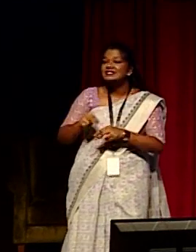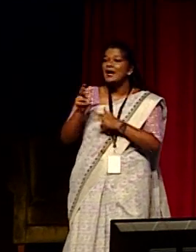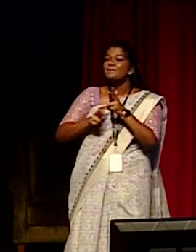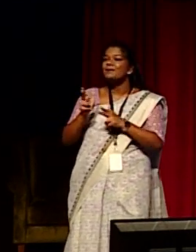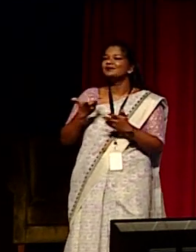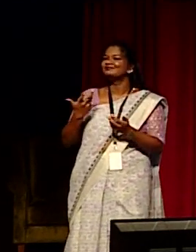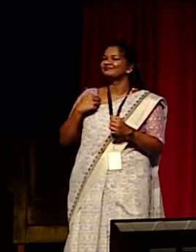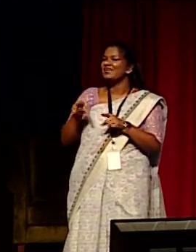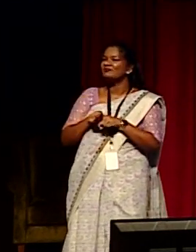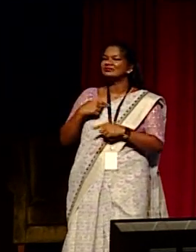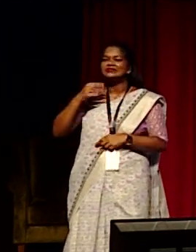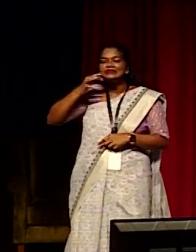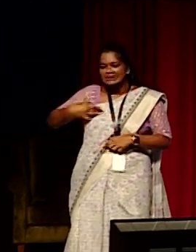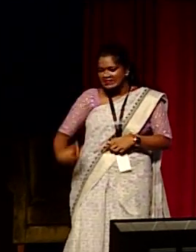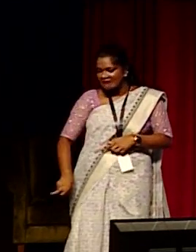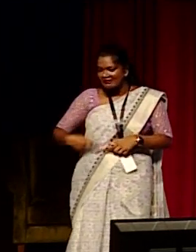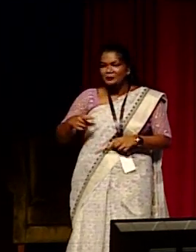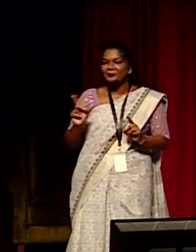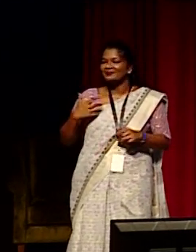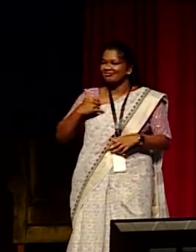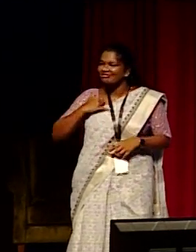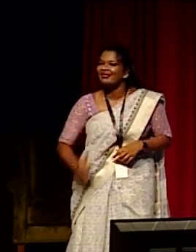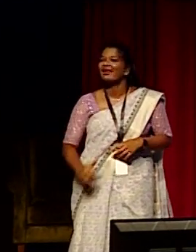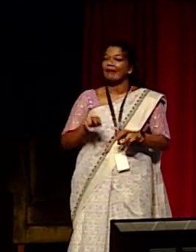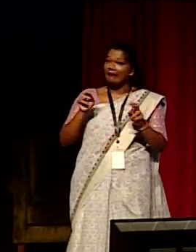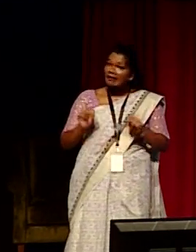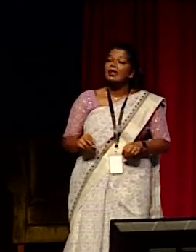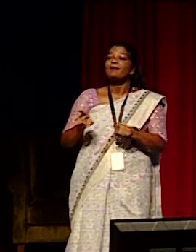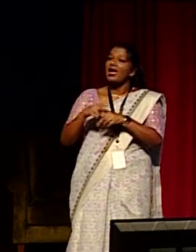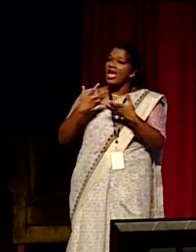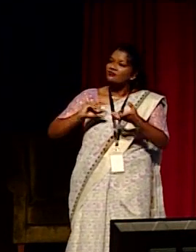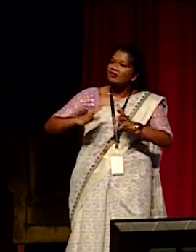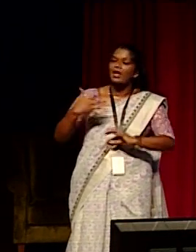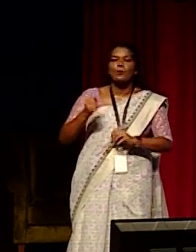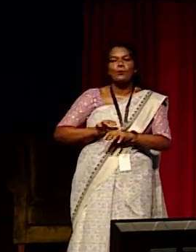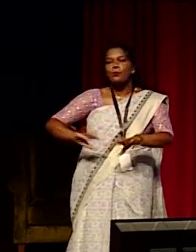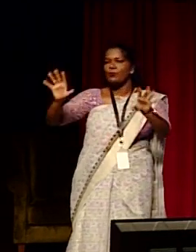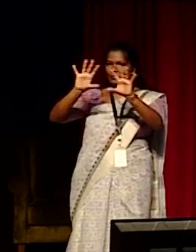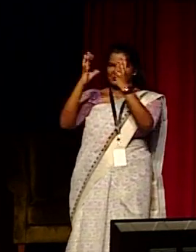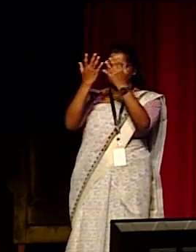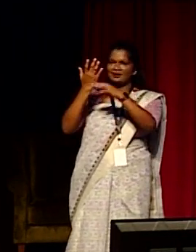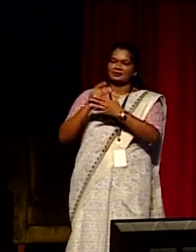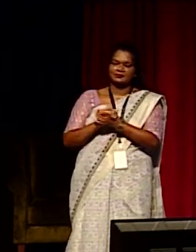cover, which is still a weak link in the prosthetic components across the world.